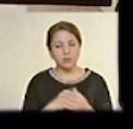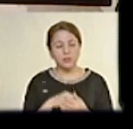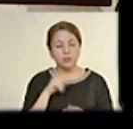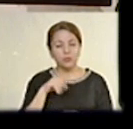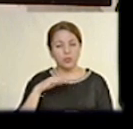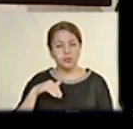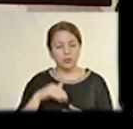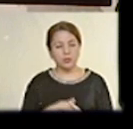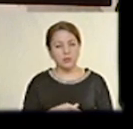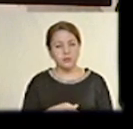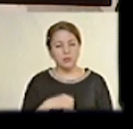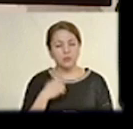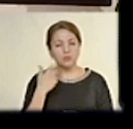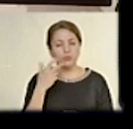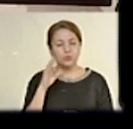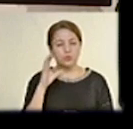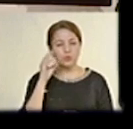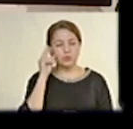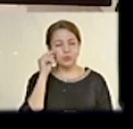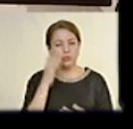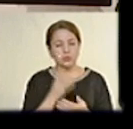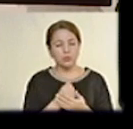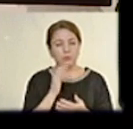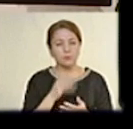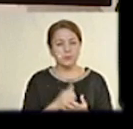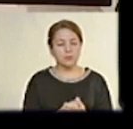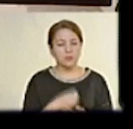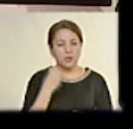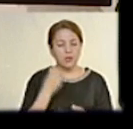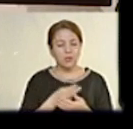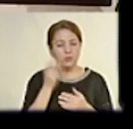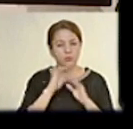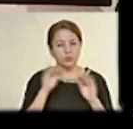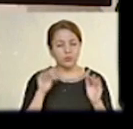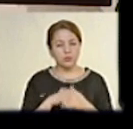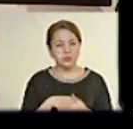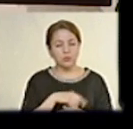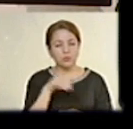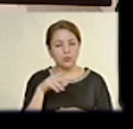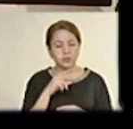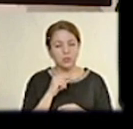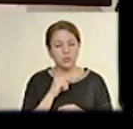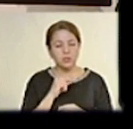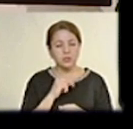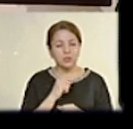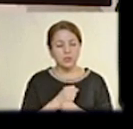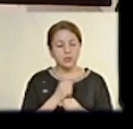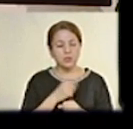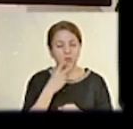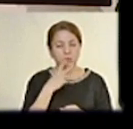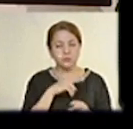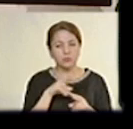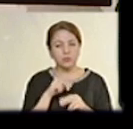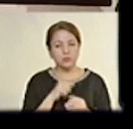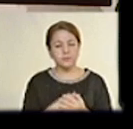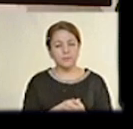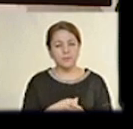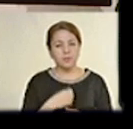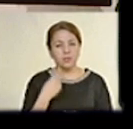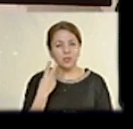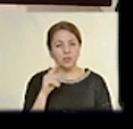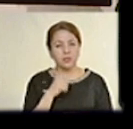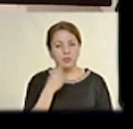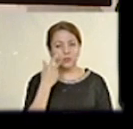undan keyin 3 soni kelib chiqadi. Aziz o'quvchilar, ularni ishlash uslubiga e'tibor qiling. 2 dan